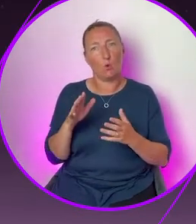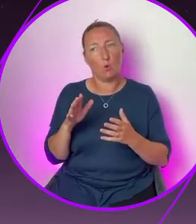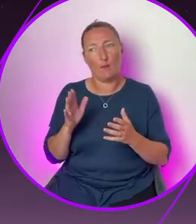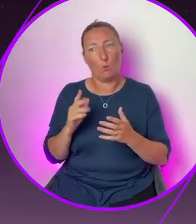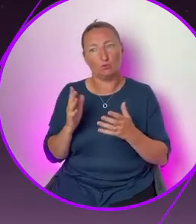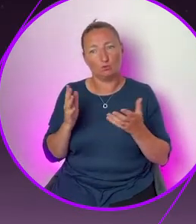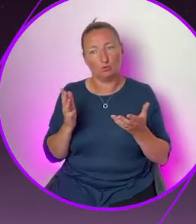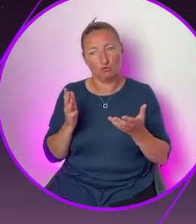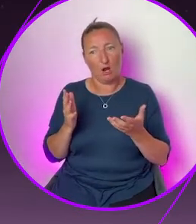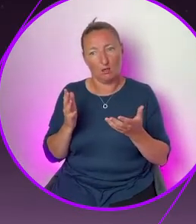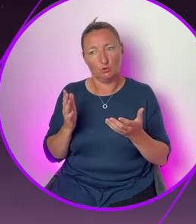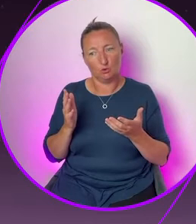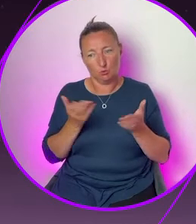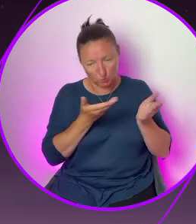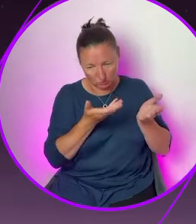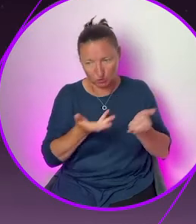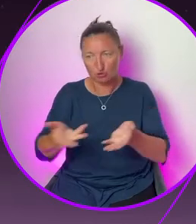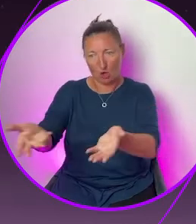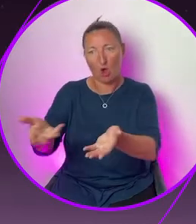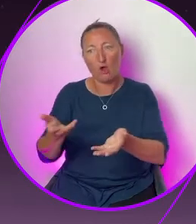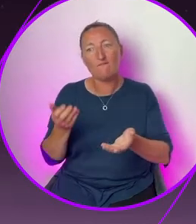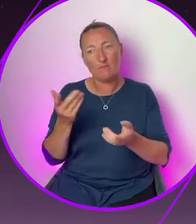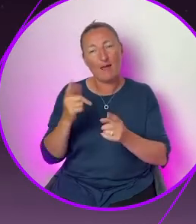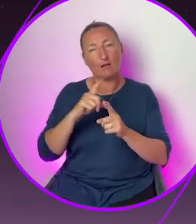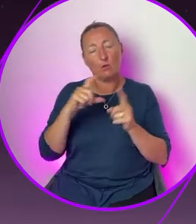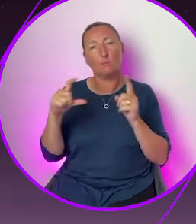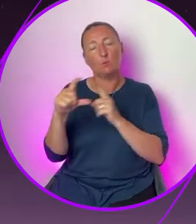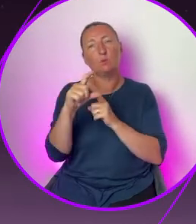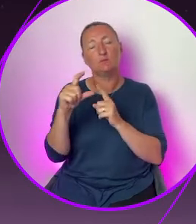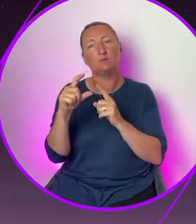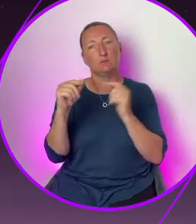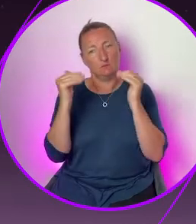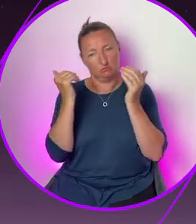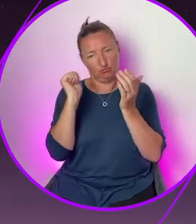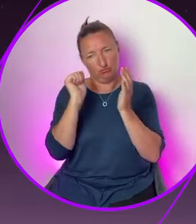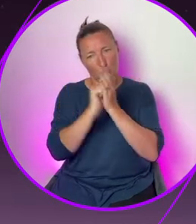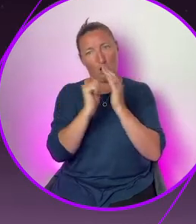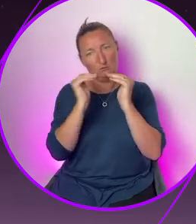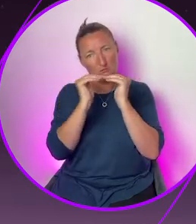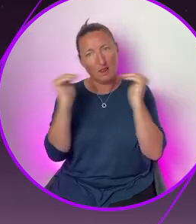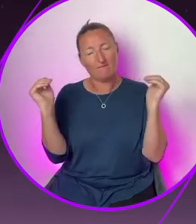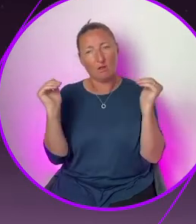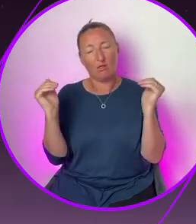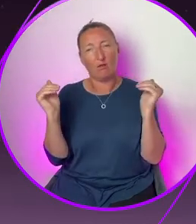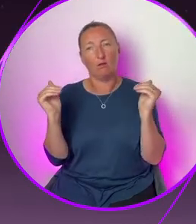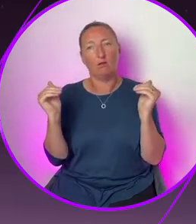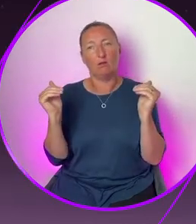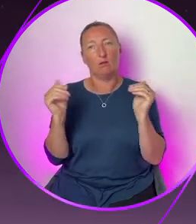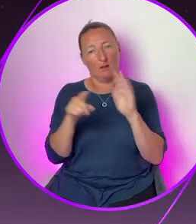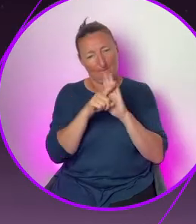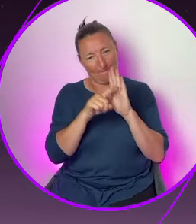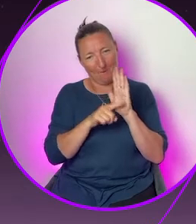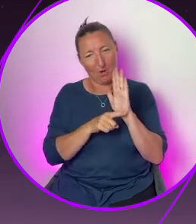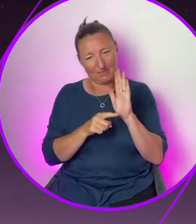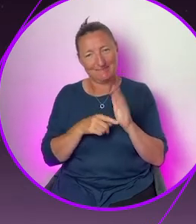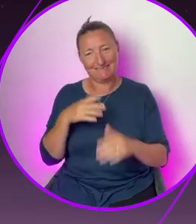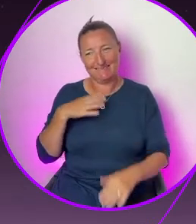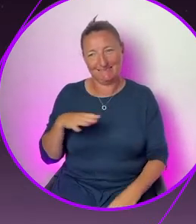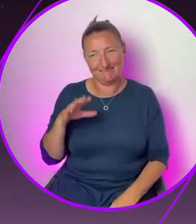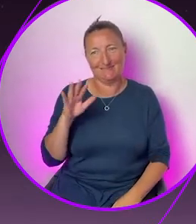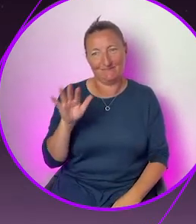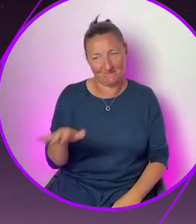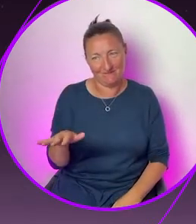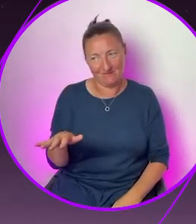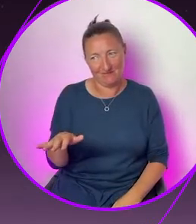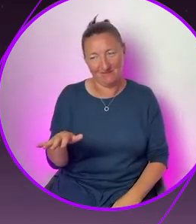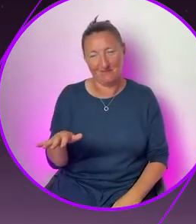their abilities and to receive adequate support on a policy level to do so. So I think that's one part of the